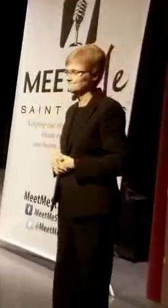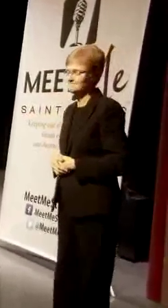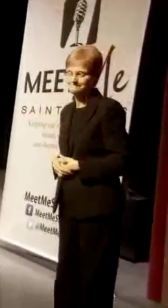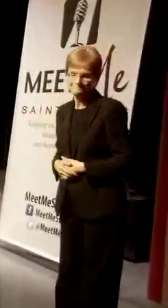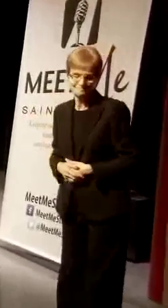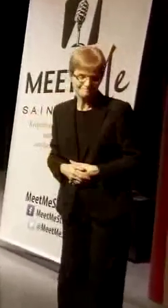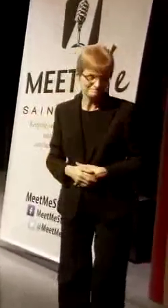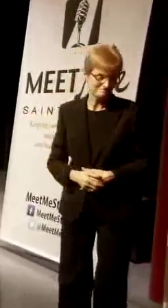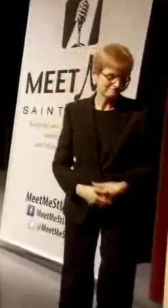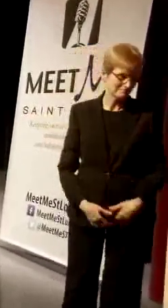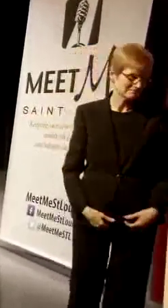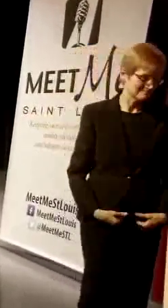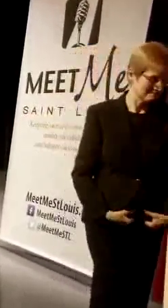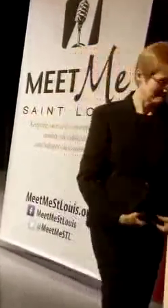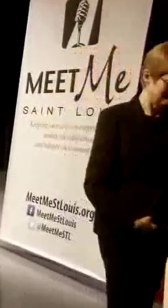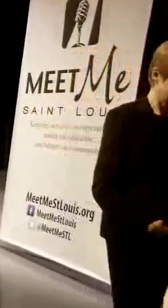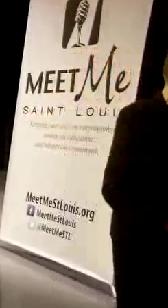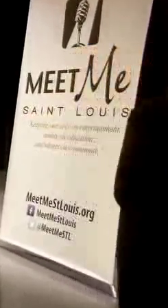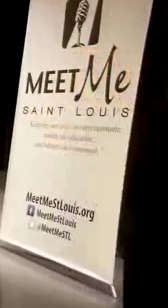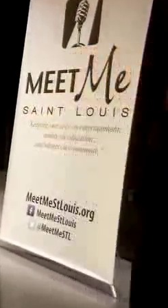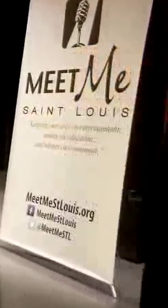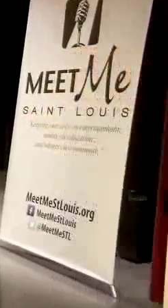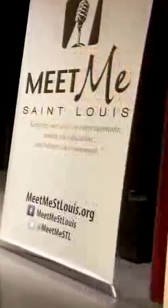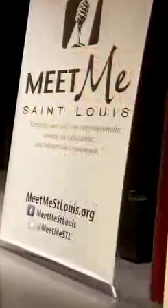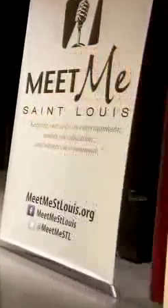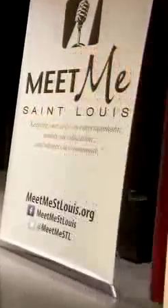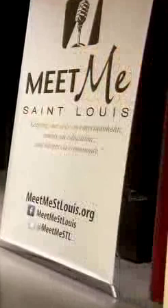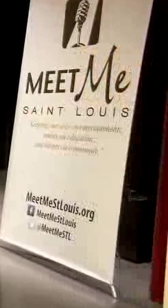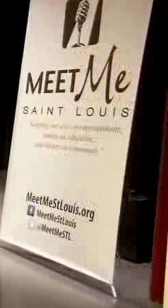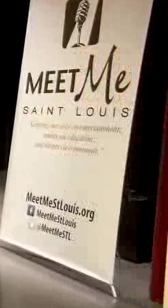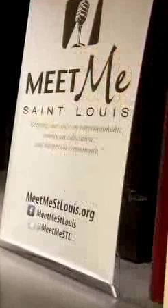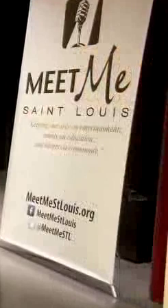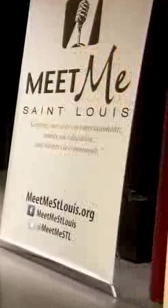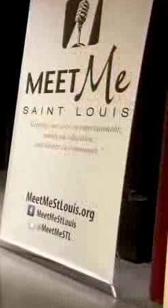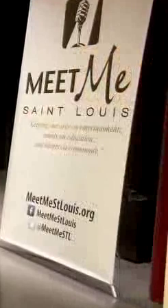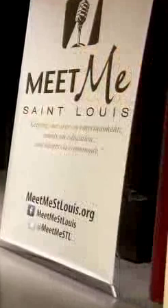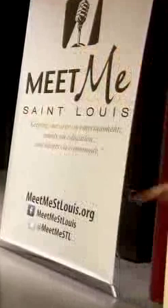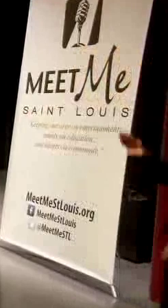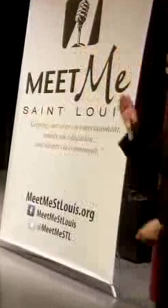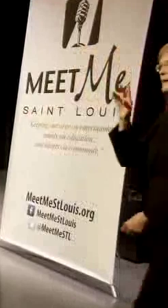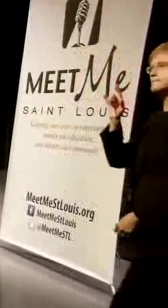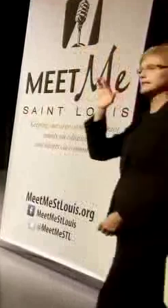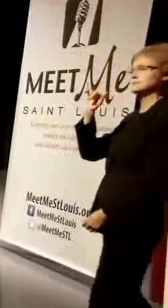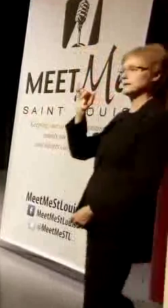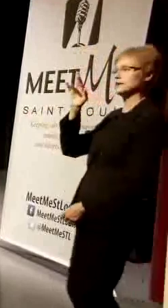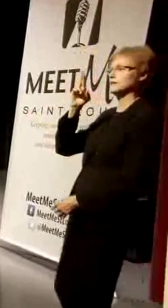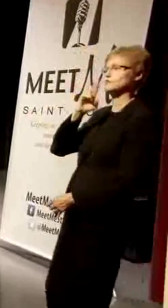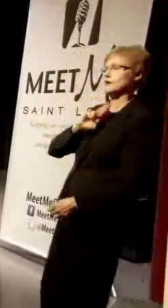It's the restaurant upstairs on the second floor.